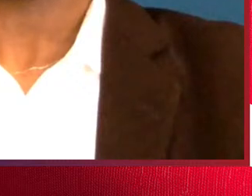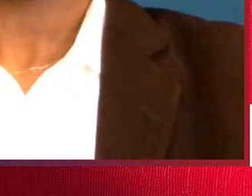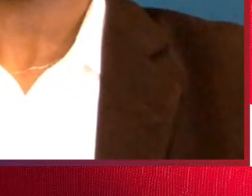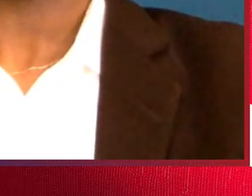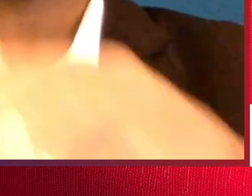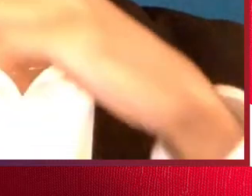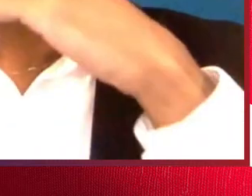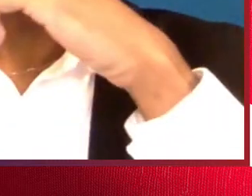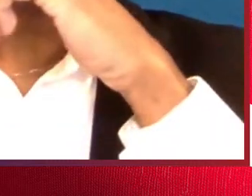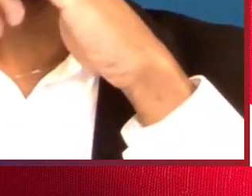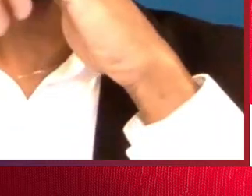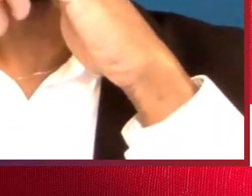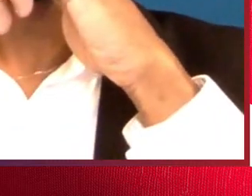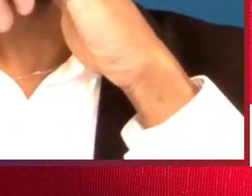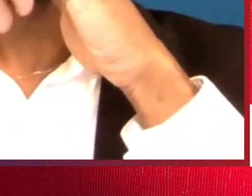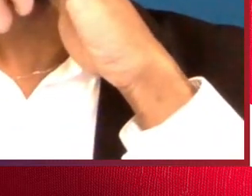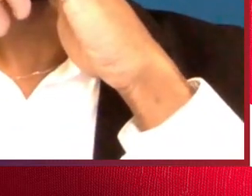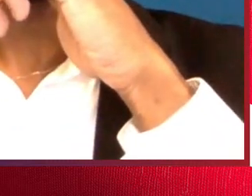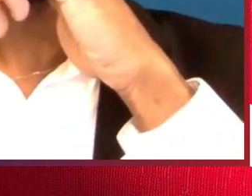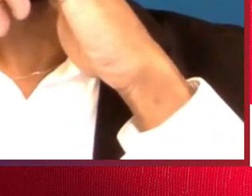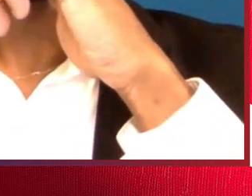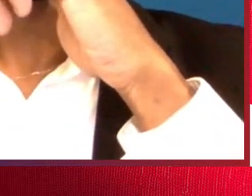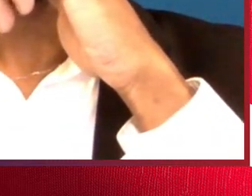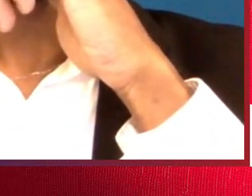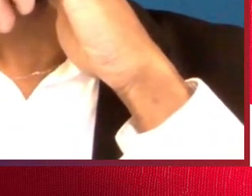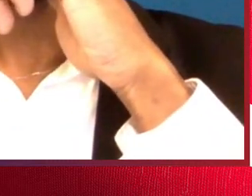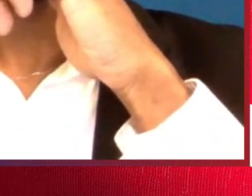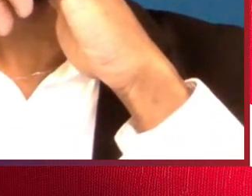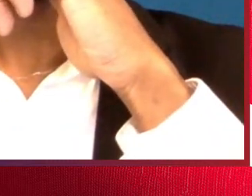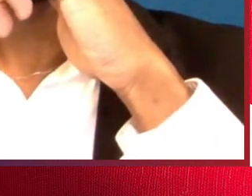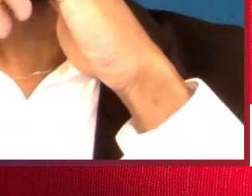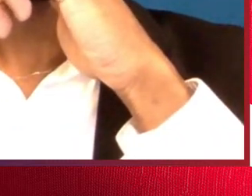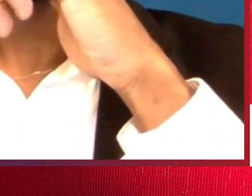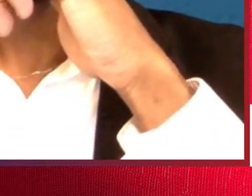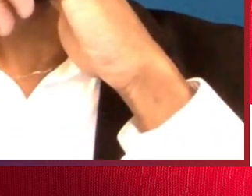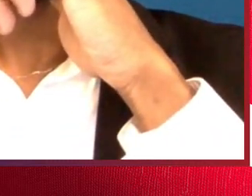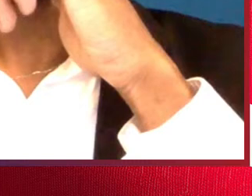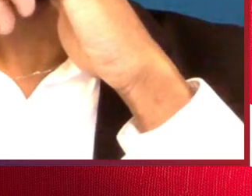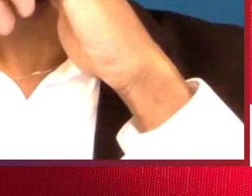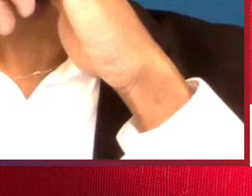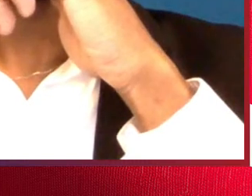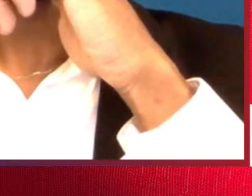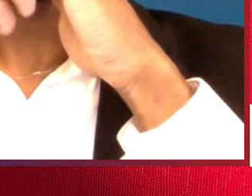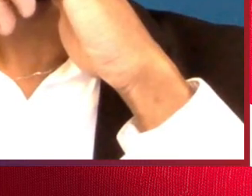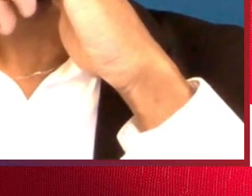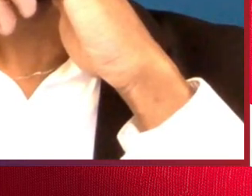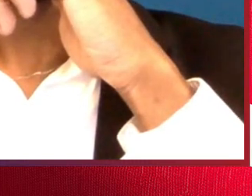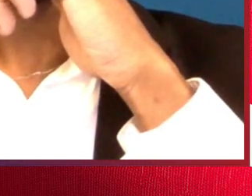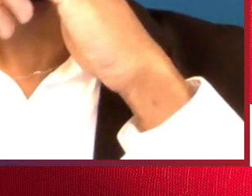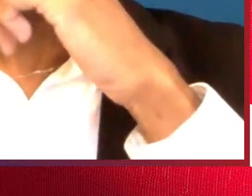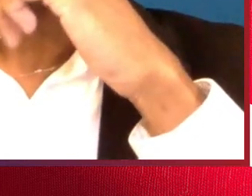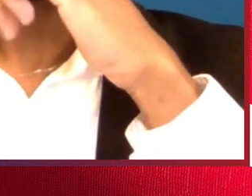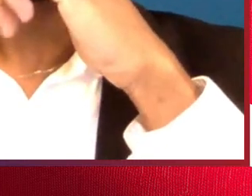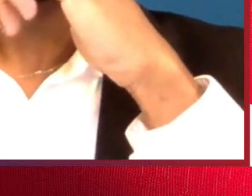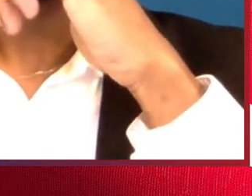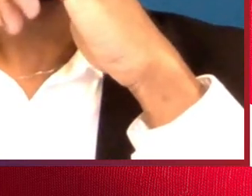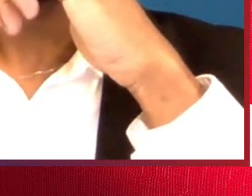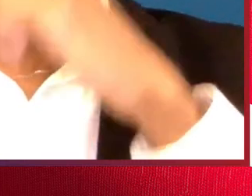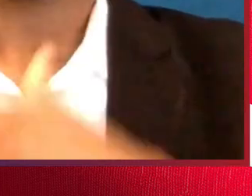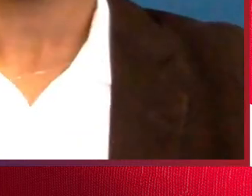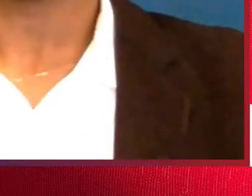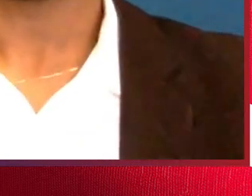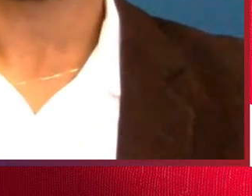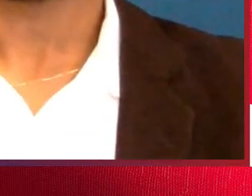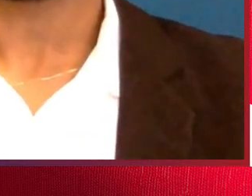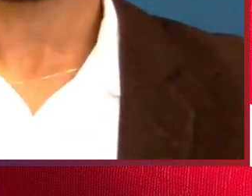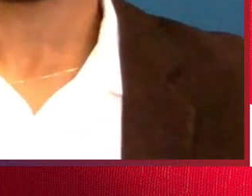Welcome back. I'd like to resume this great discussion we're having with a question for Mayor Bowser. Ms. Bowser, you